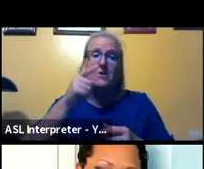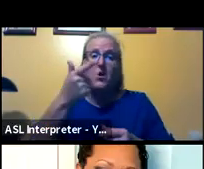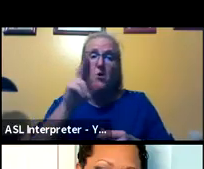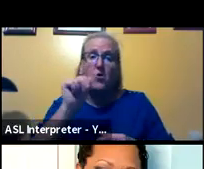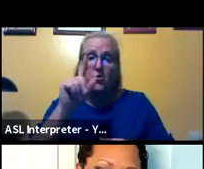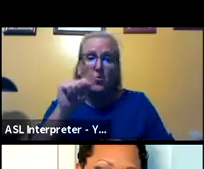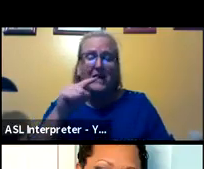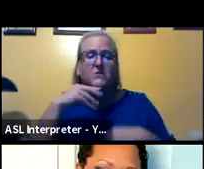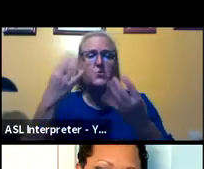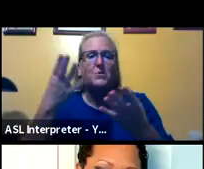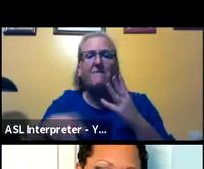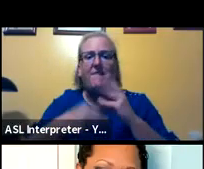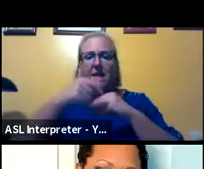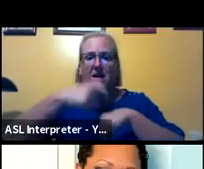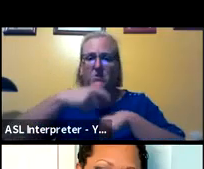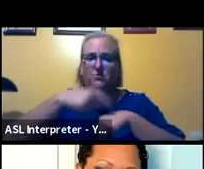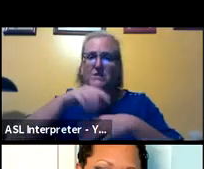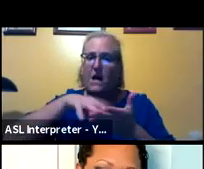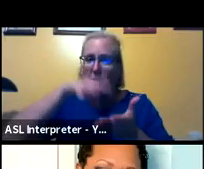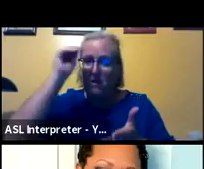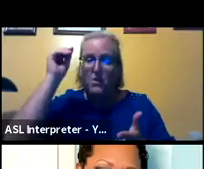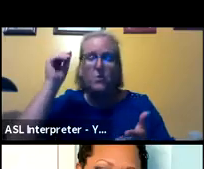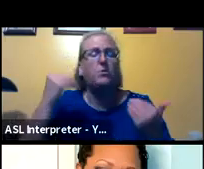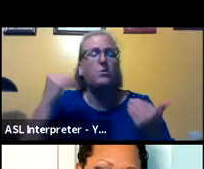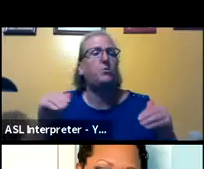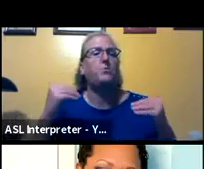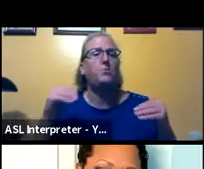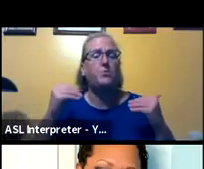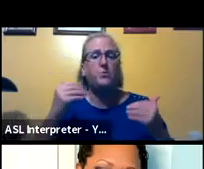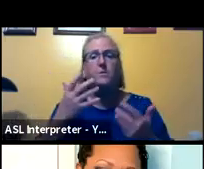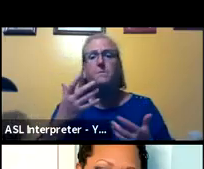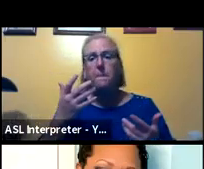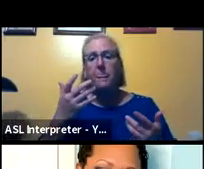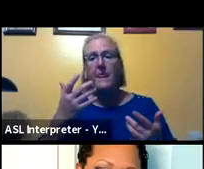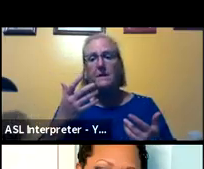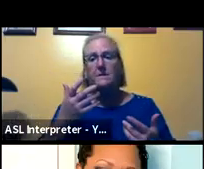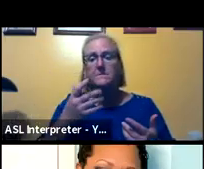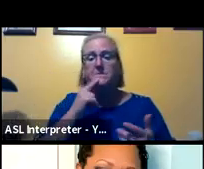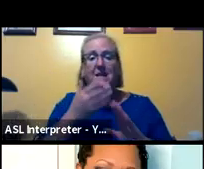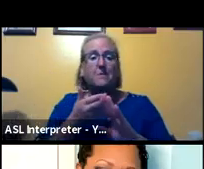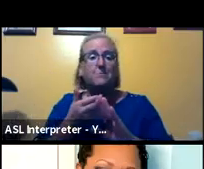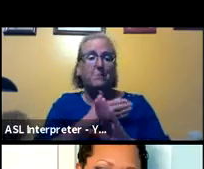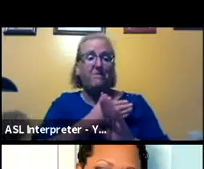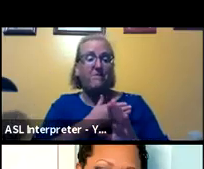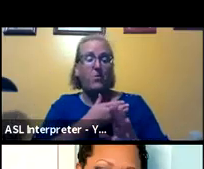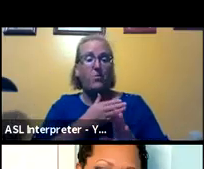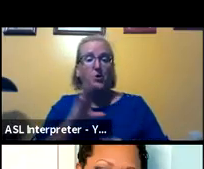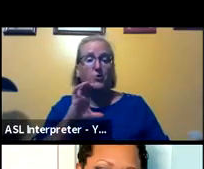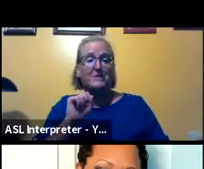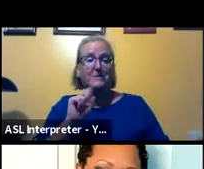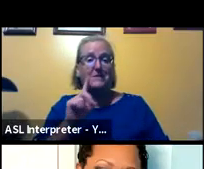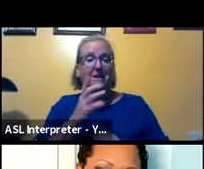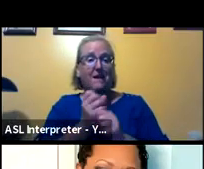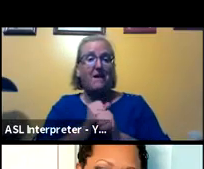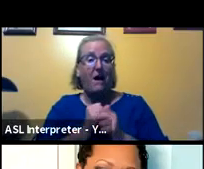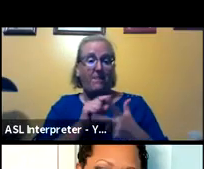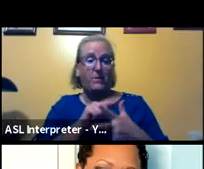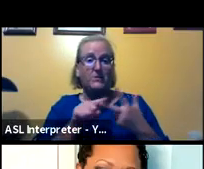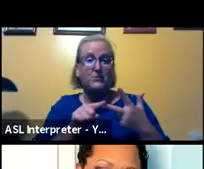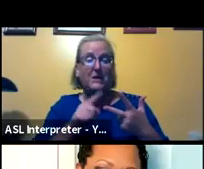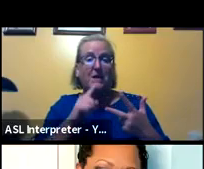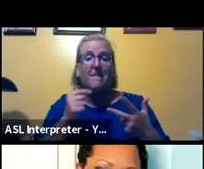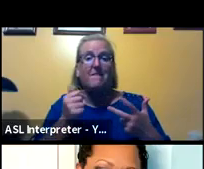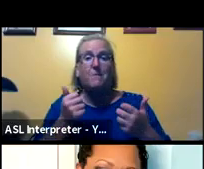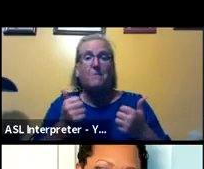extra time learning. It just so happens prior to Christina getting these 3, the largest number of